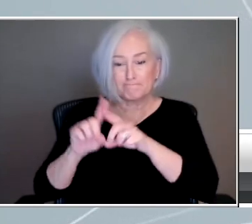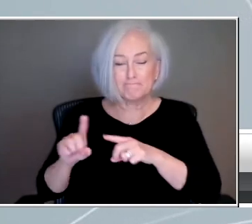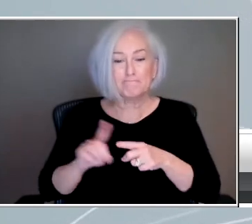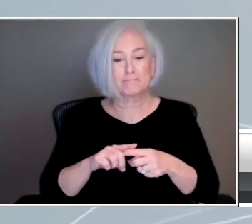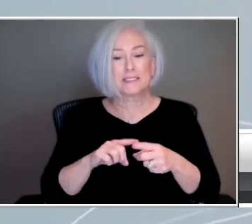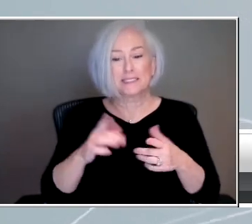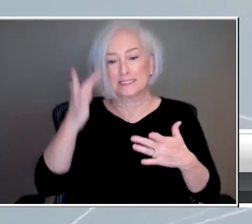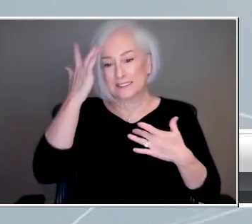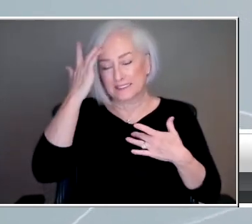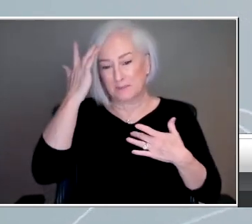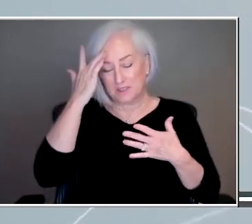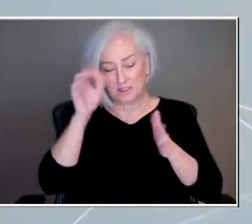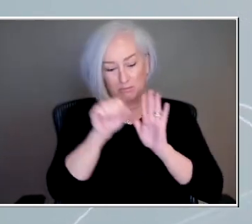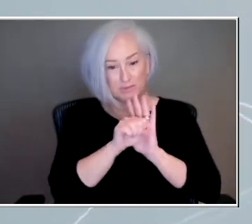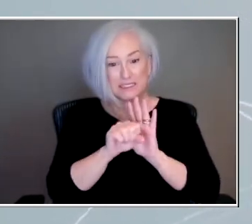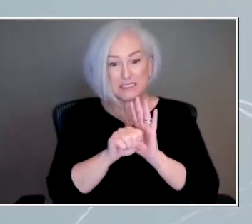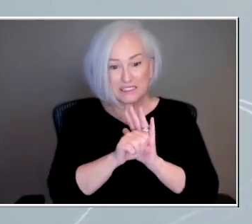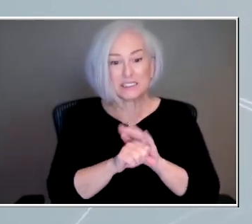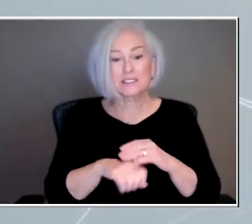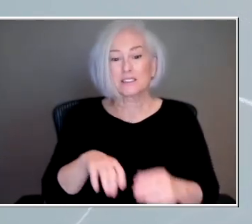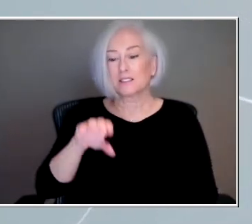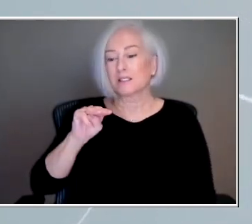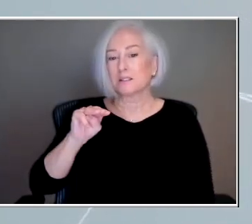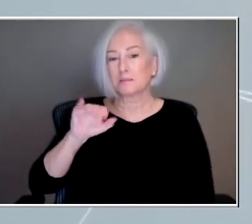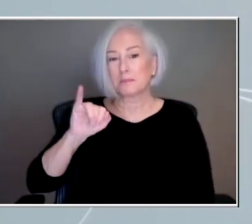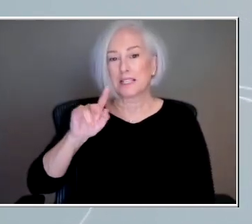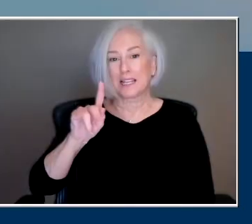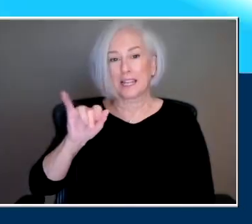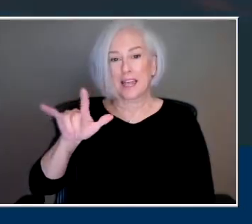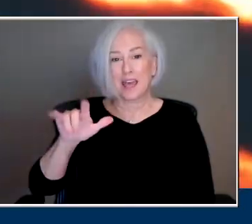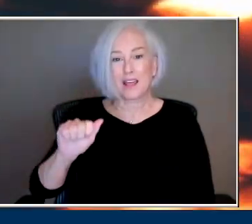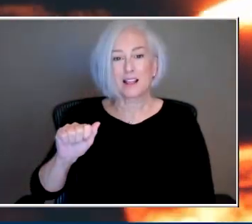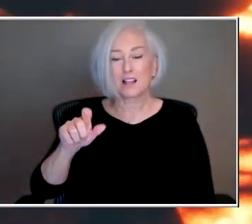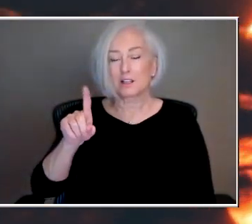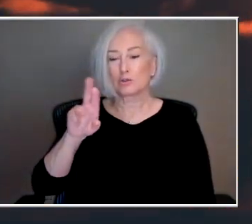where Mikayla Dreyer stands 4 years later.